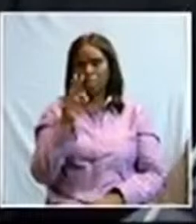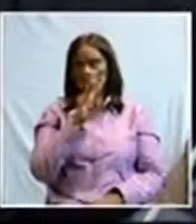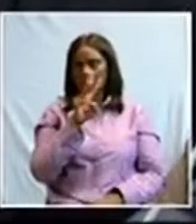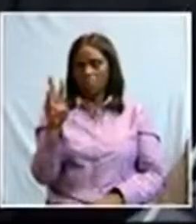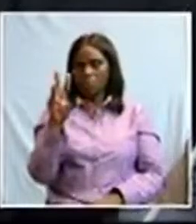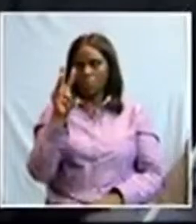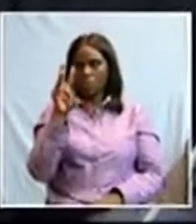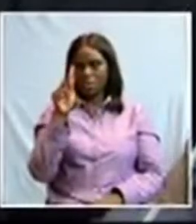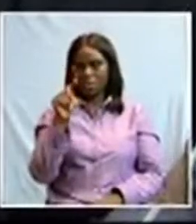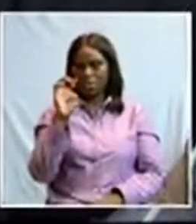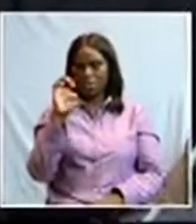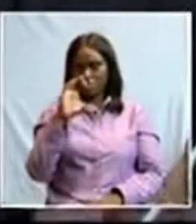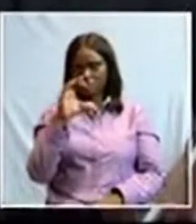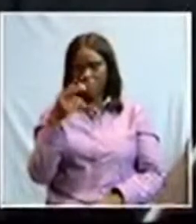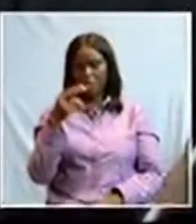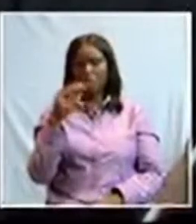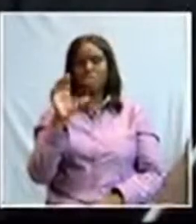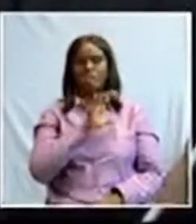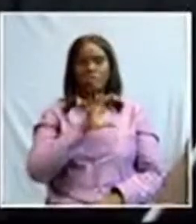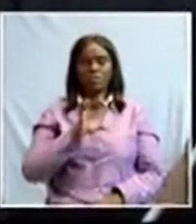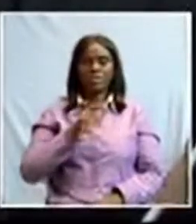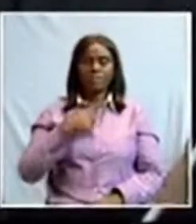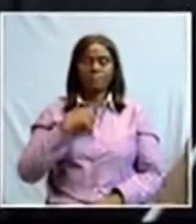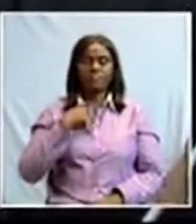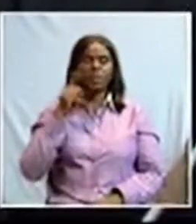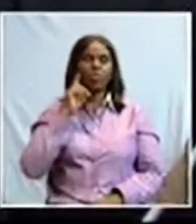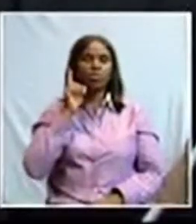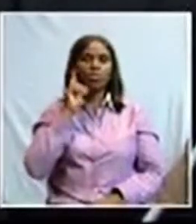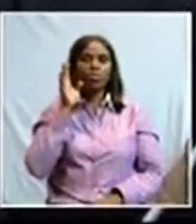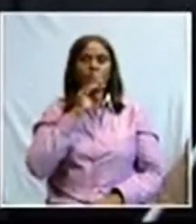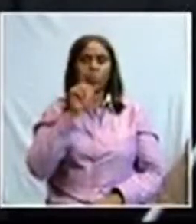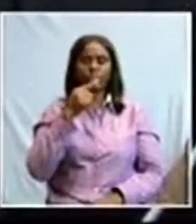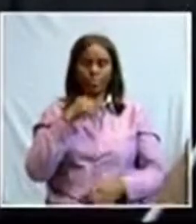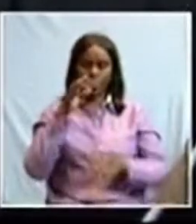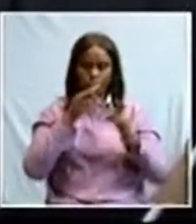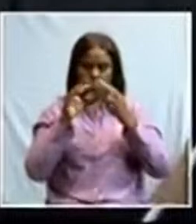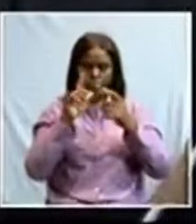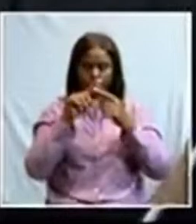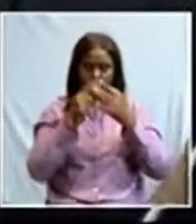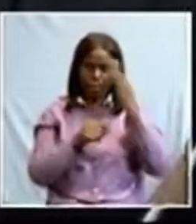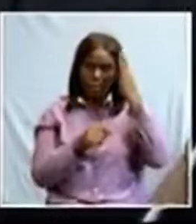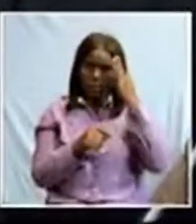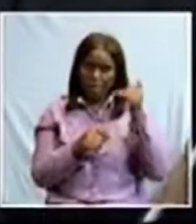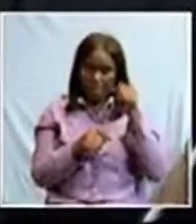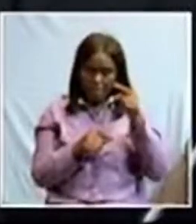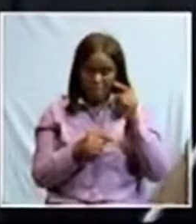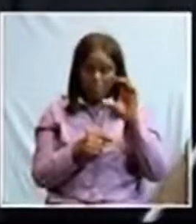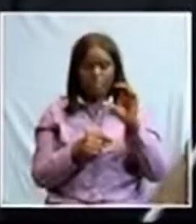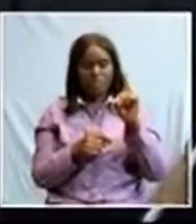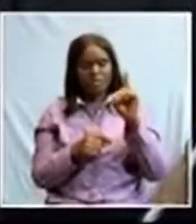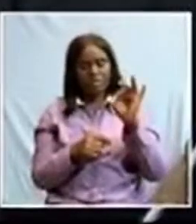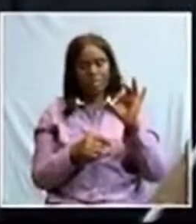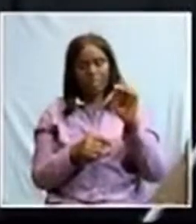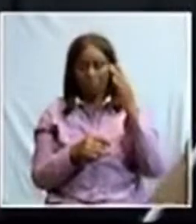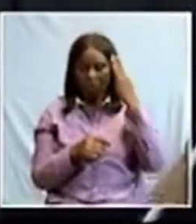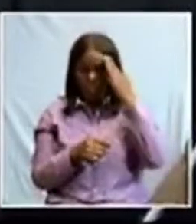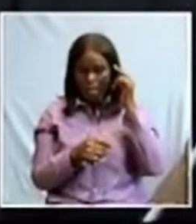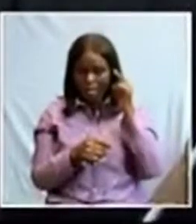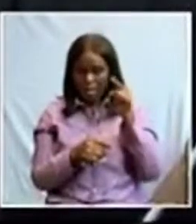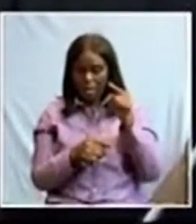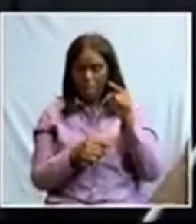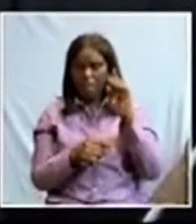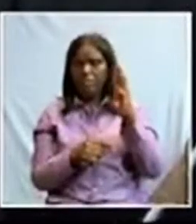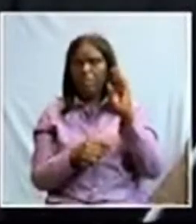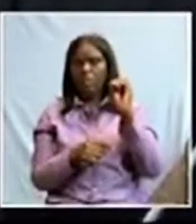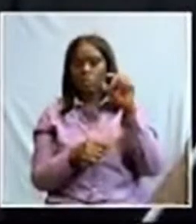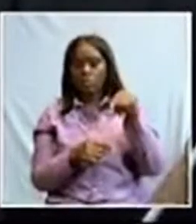company. I've heard you in terms of justification as to why the CDF, why the